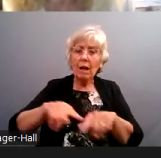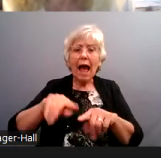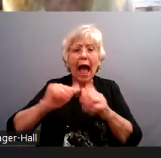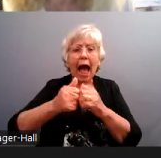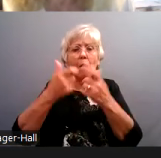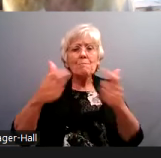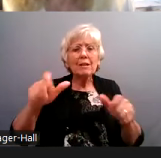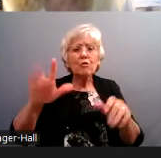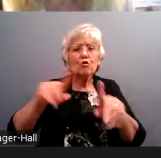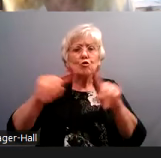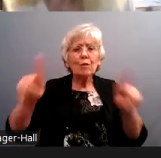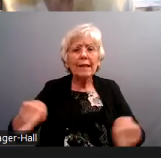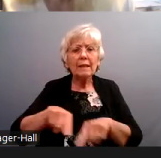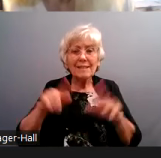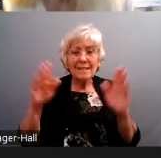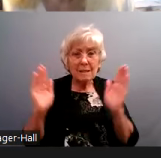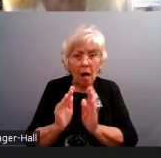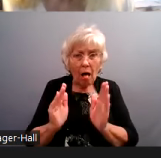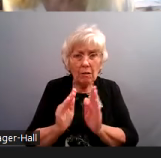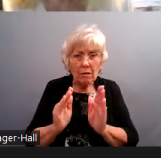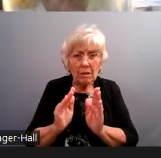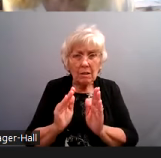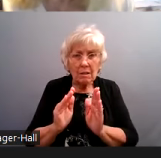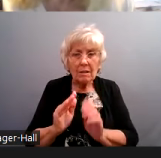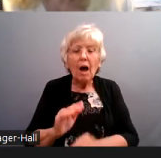Okay, here we go.